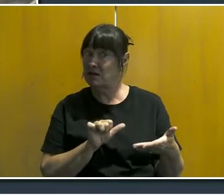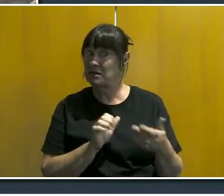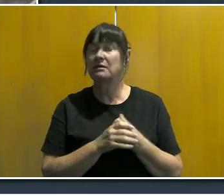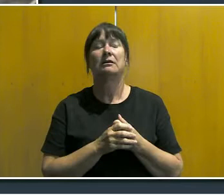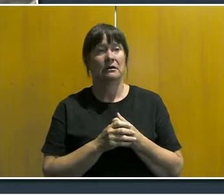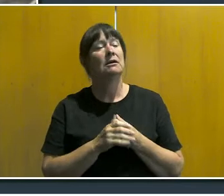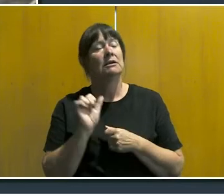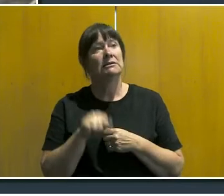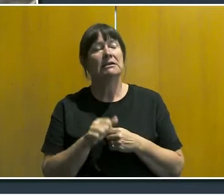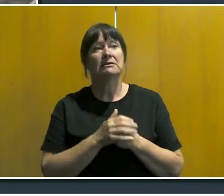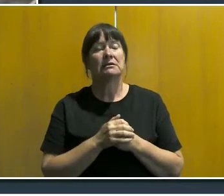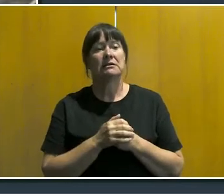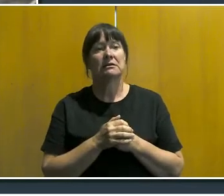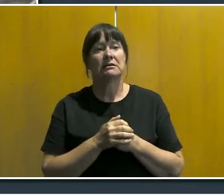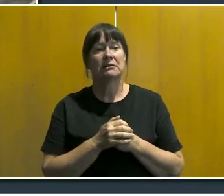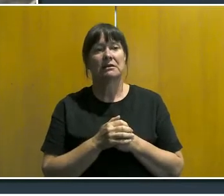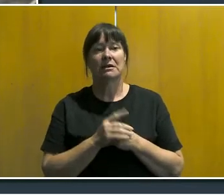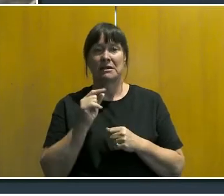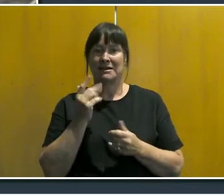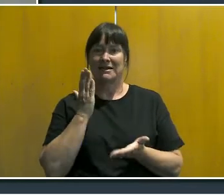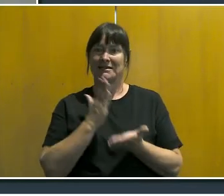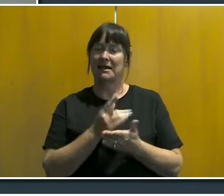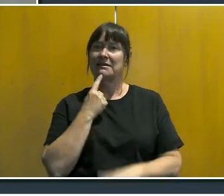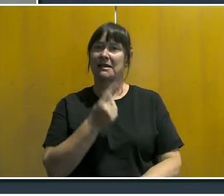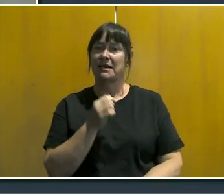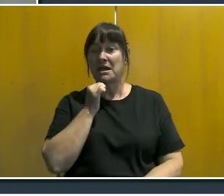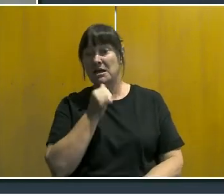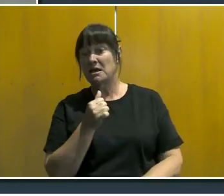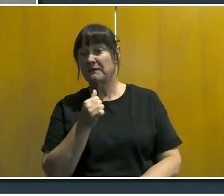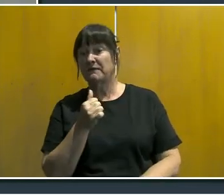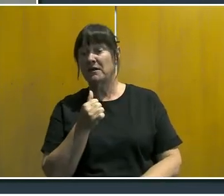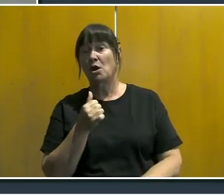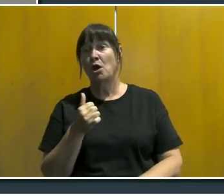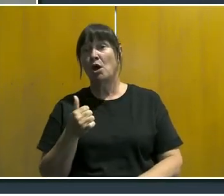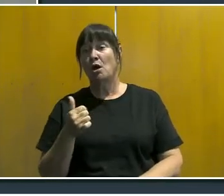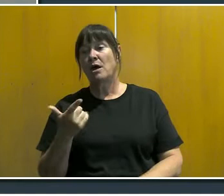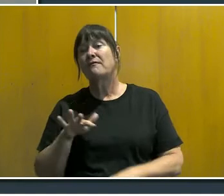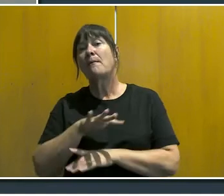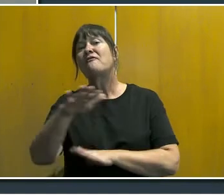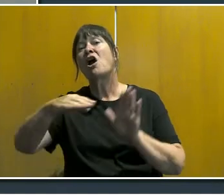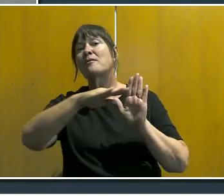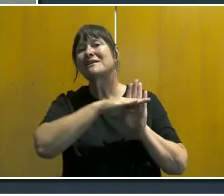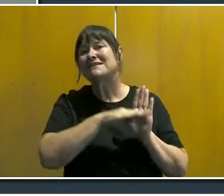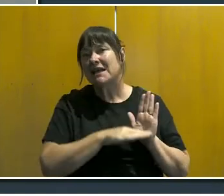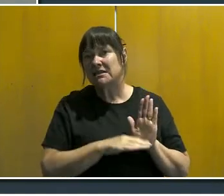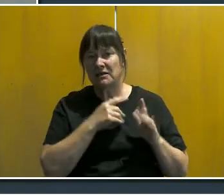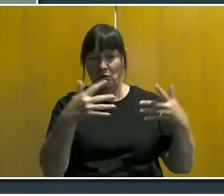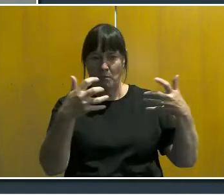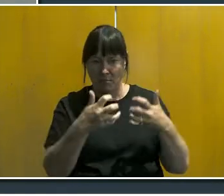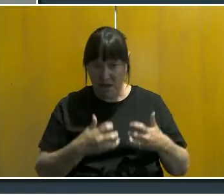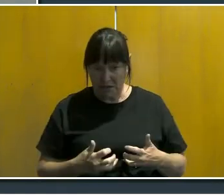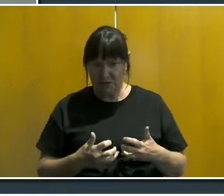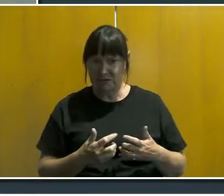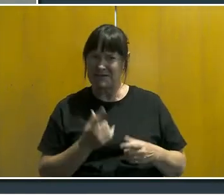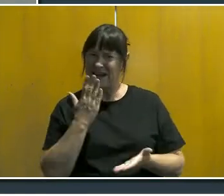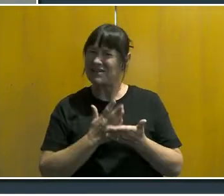one of the things we're looking at is, does it actually explicitly say that if you're meeting particular environment standards or criteria, that it's explicitly